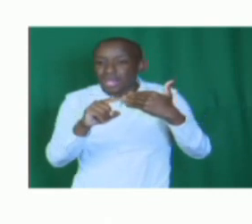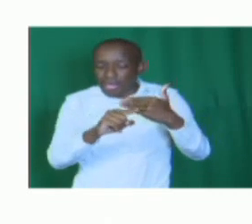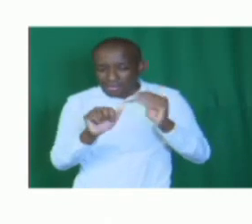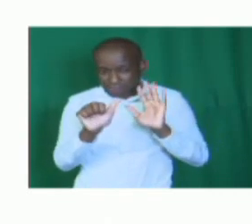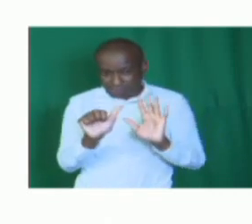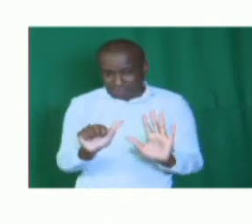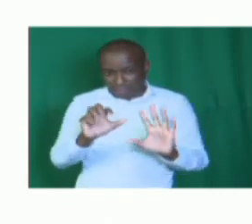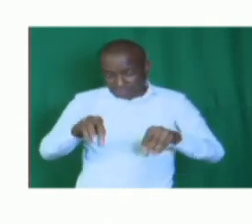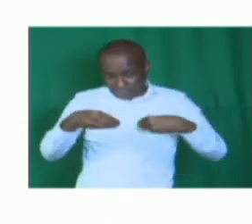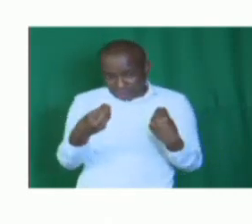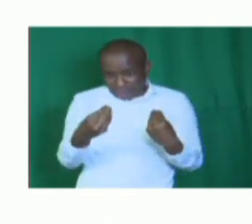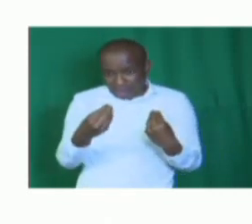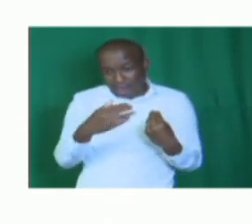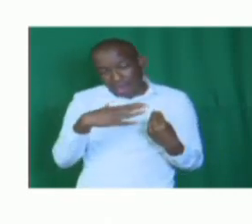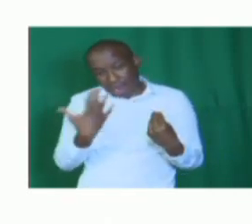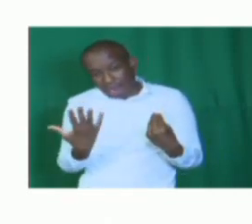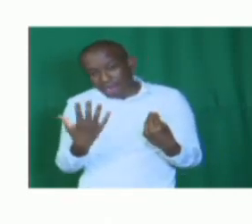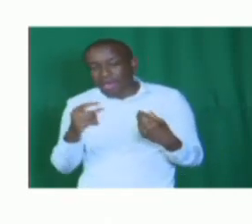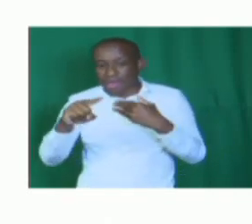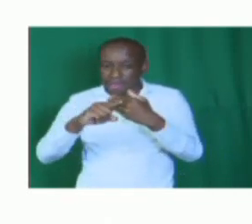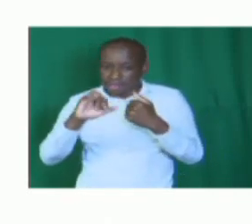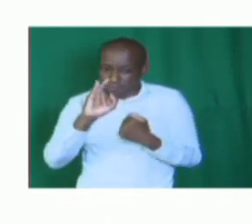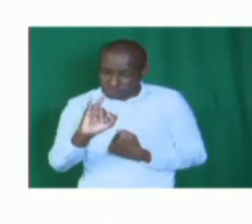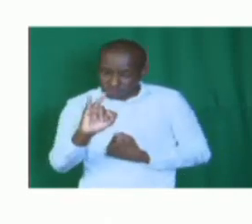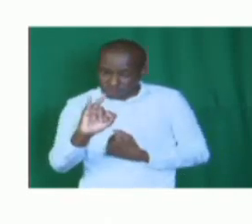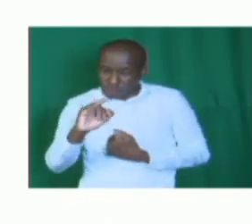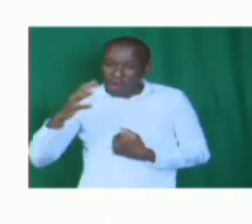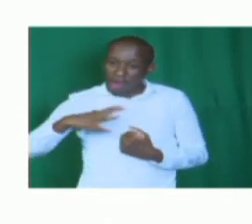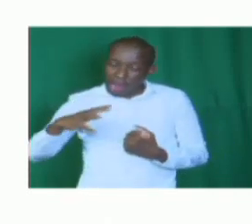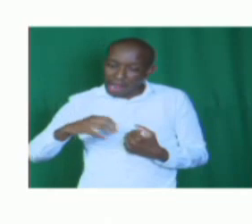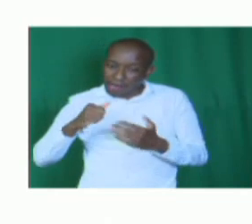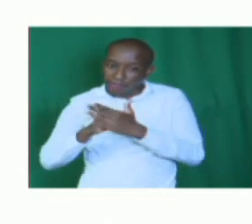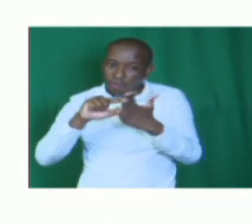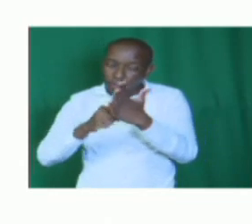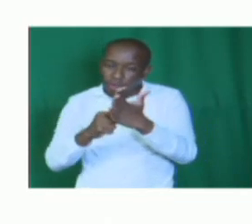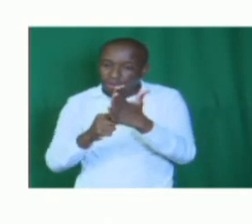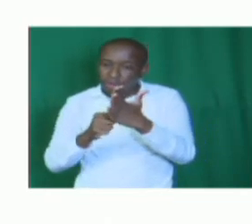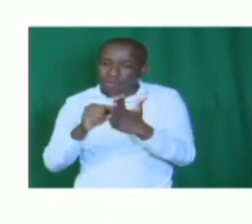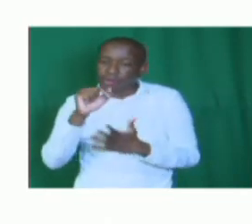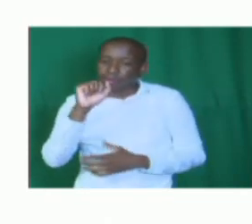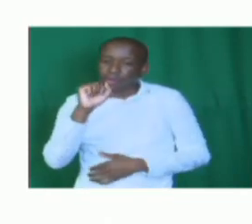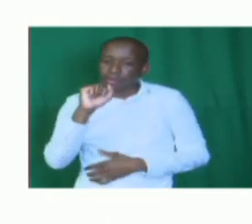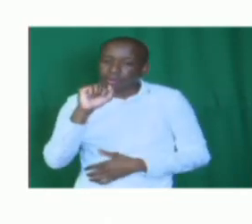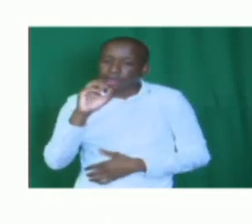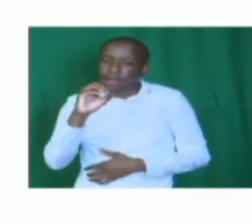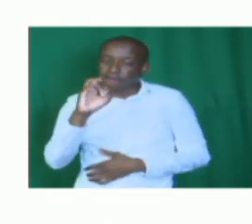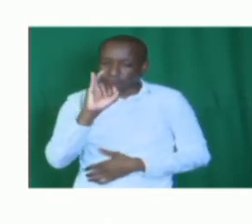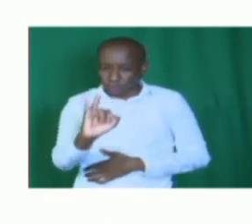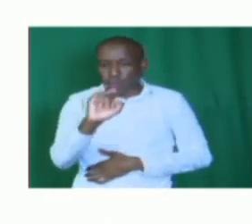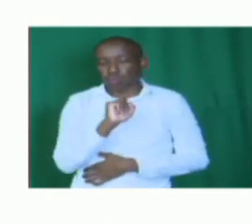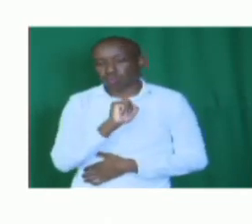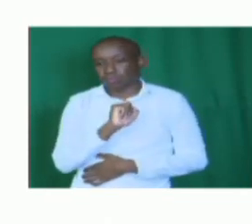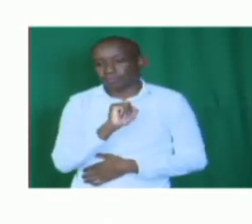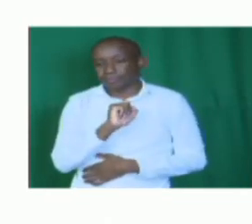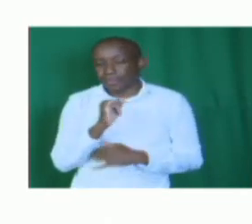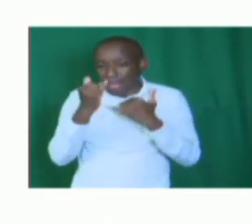-6. Here we got a -2. And for this one we had a 2.